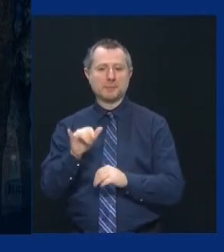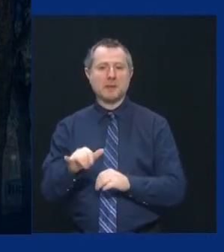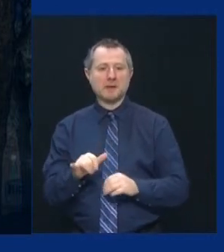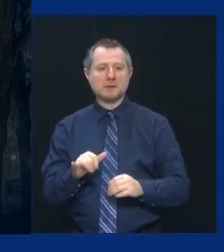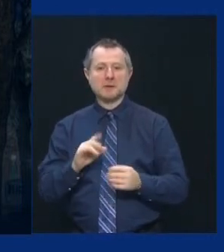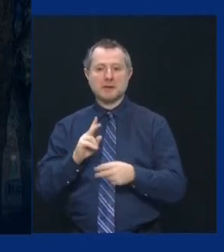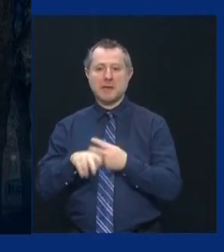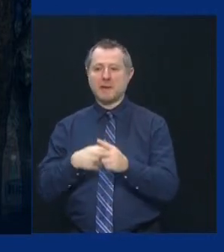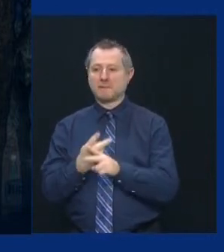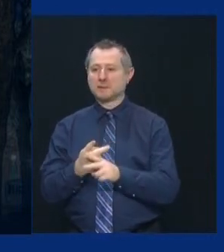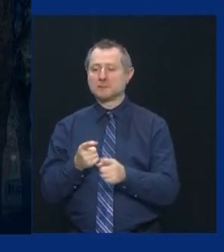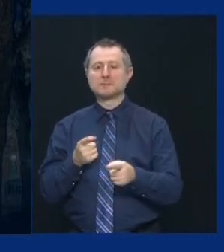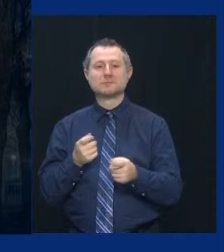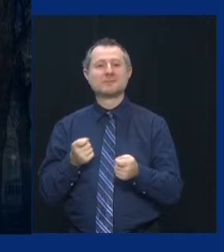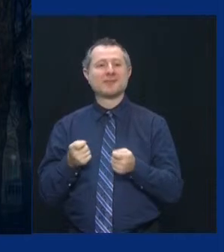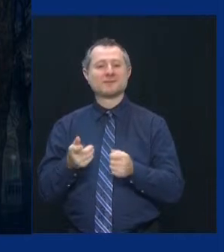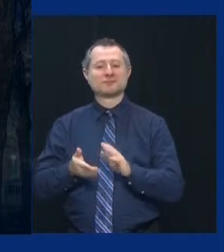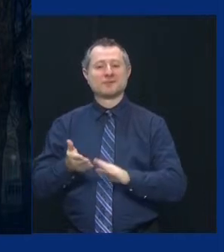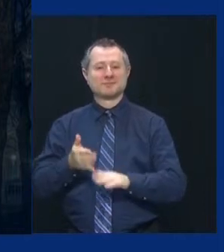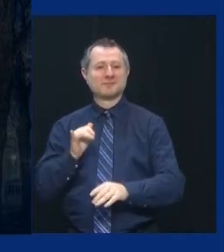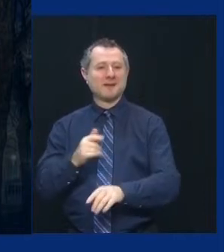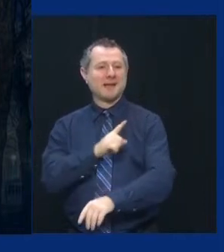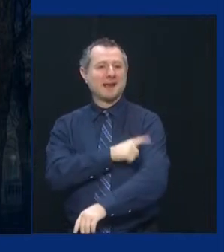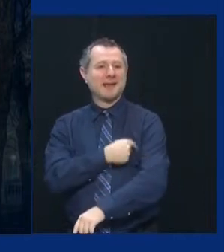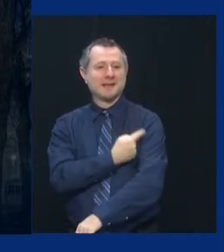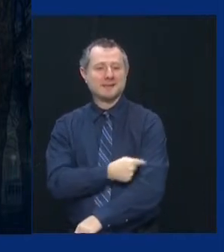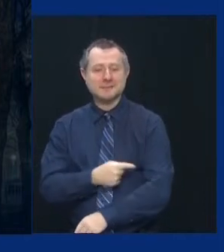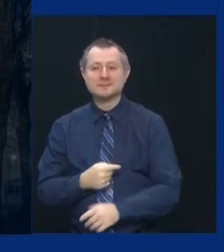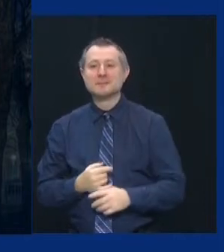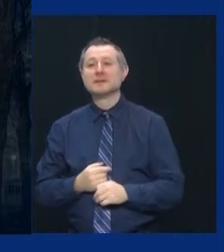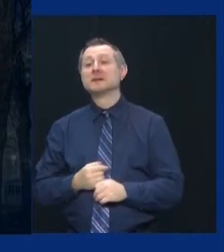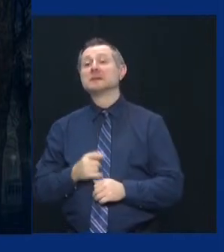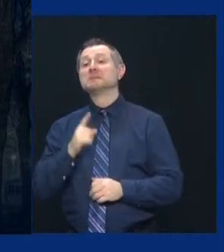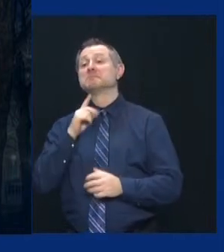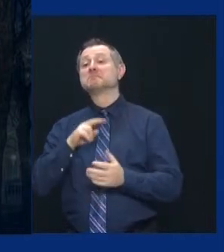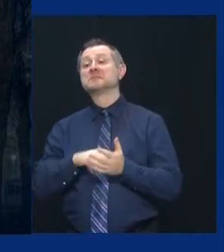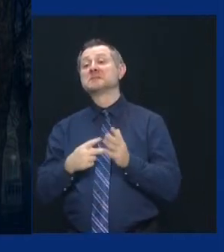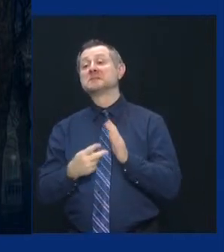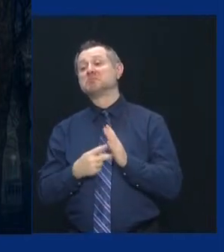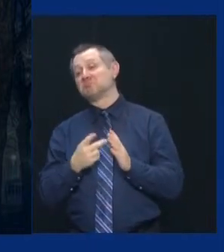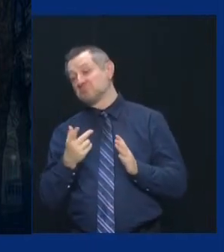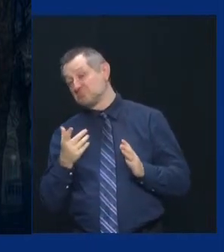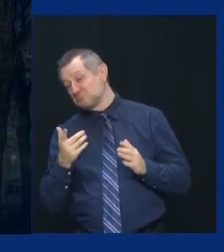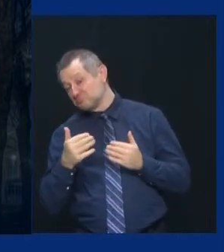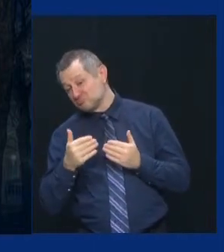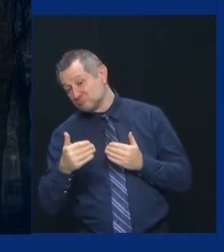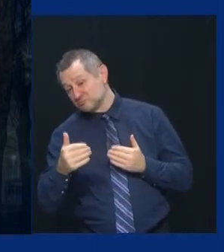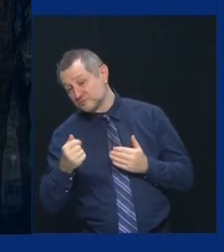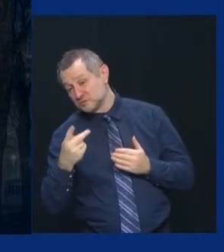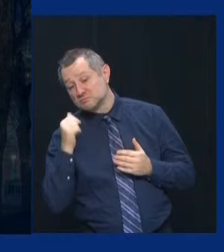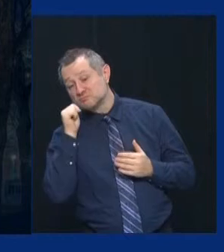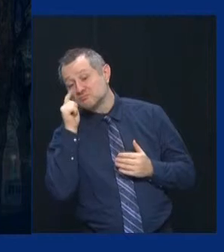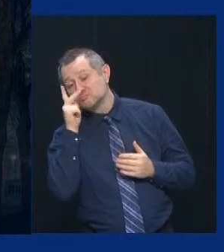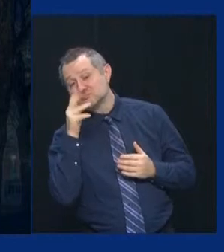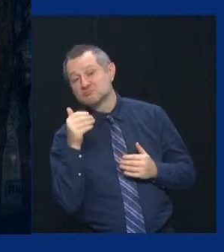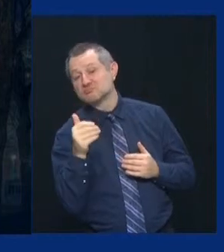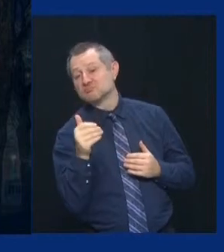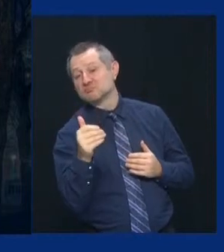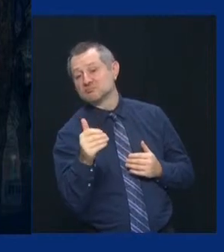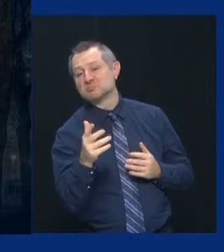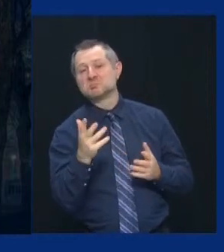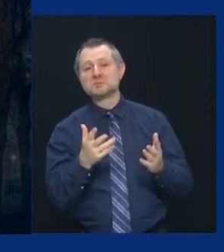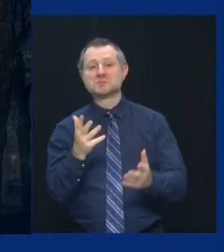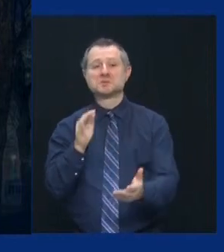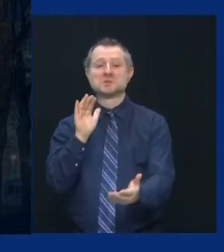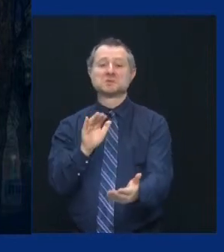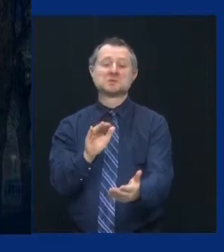clinics. So it may very well be that, and that may be a national